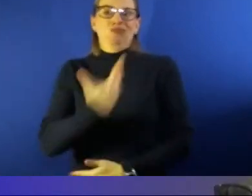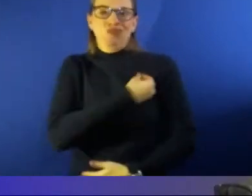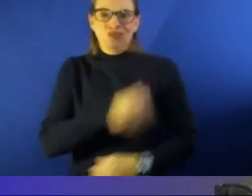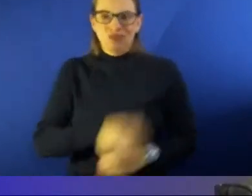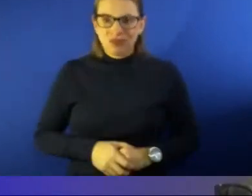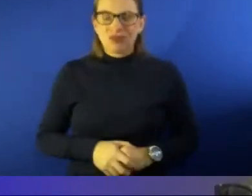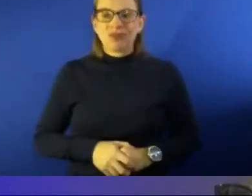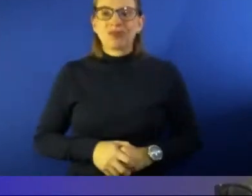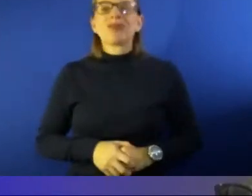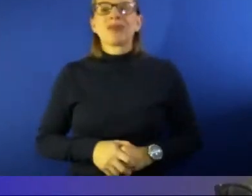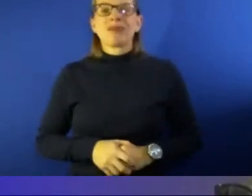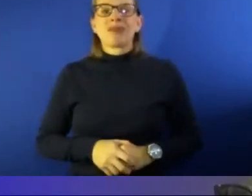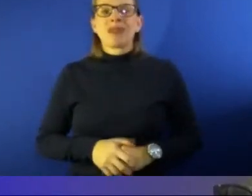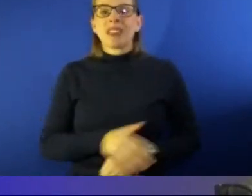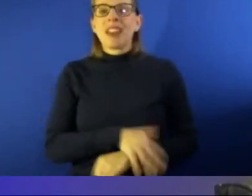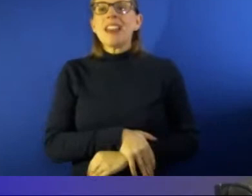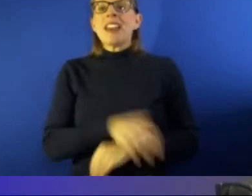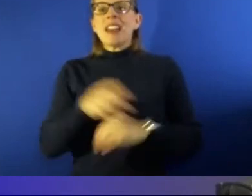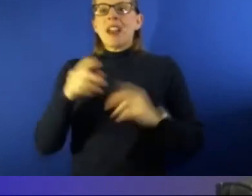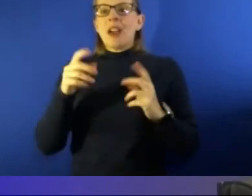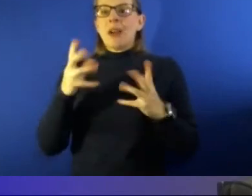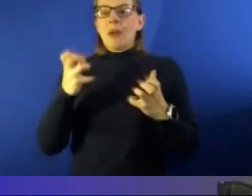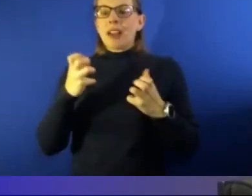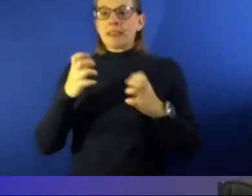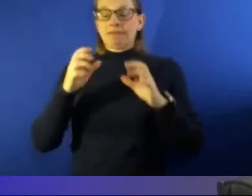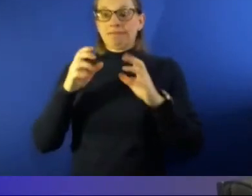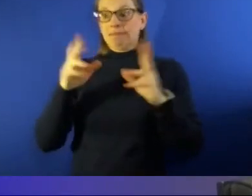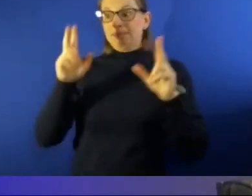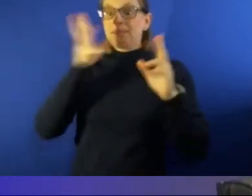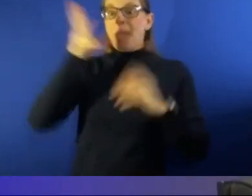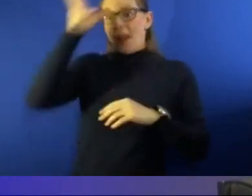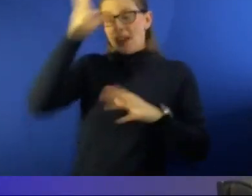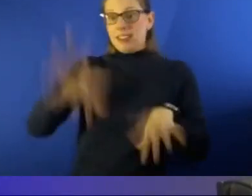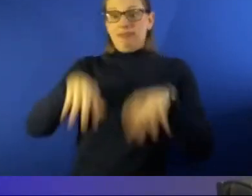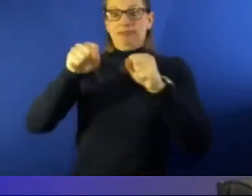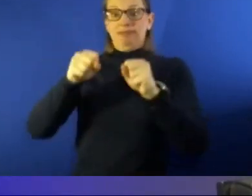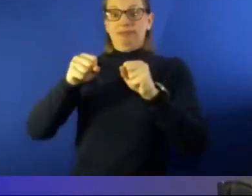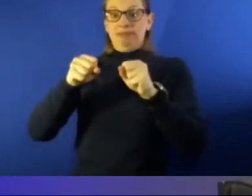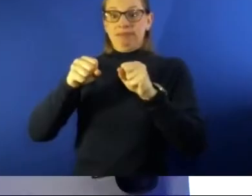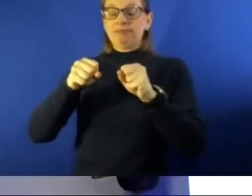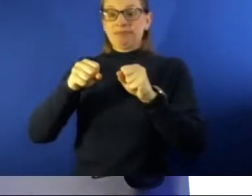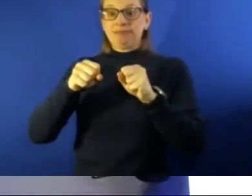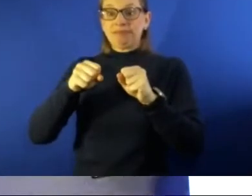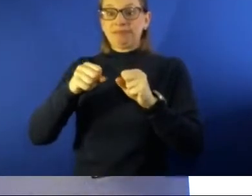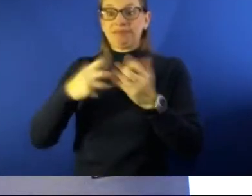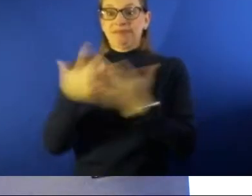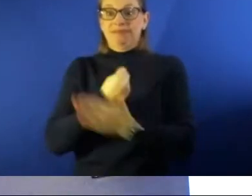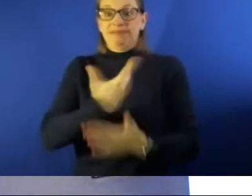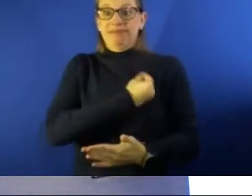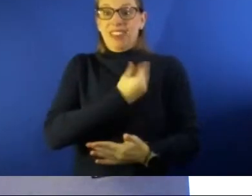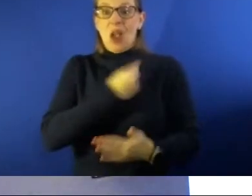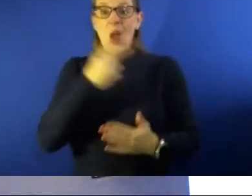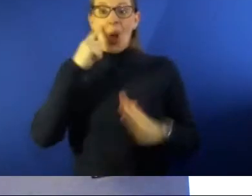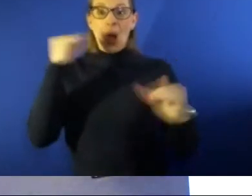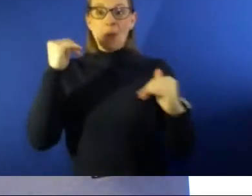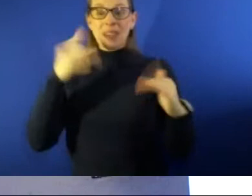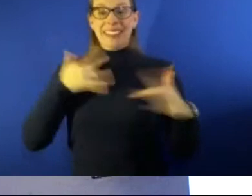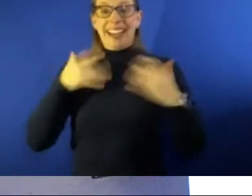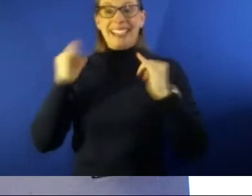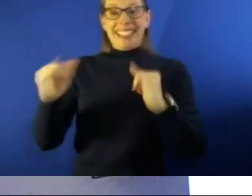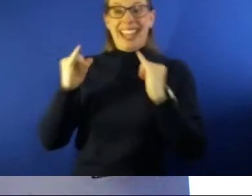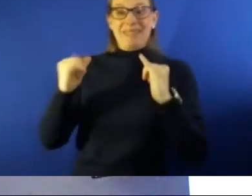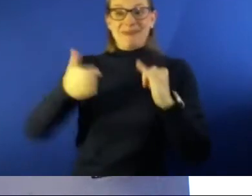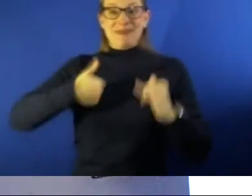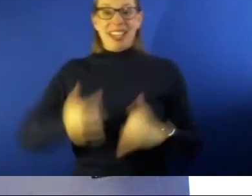uptake with parents to get their kids vaccinated. I hope they're as excited as I am. Right. So I was going to say, some parents give it as a birthday gift.